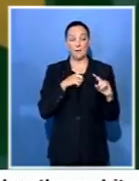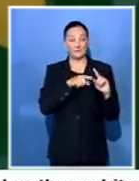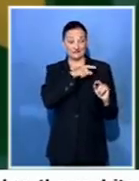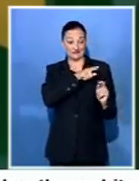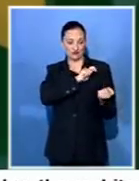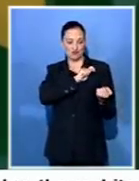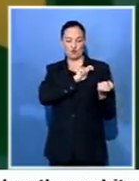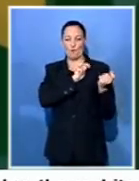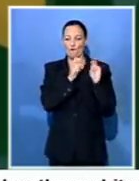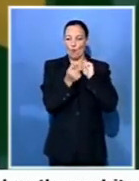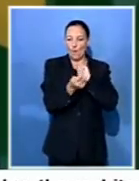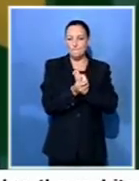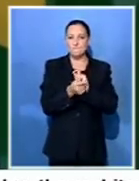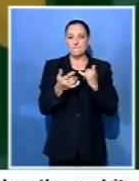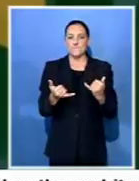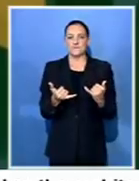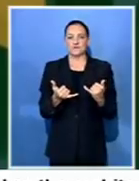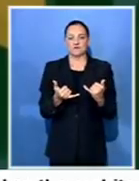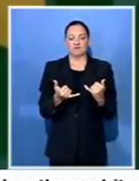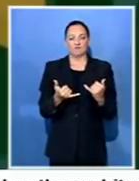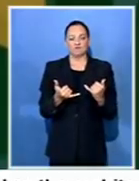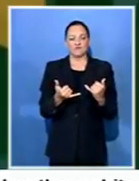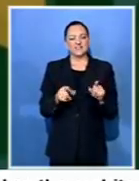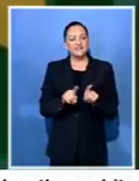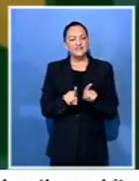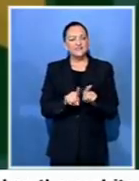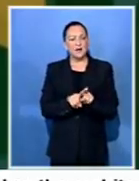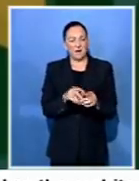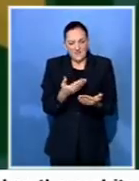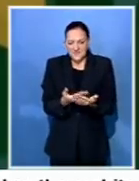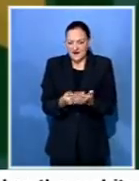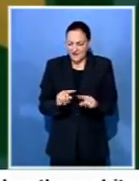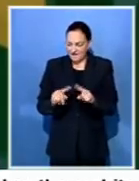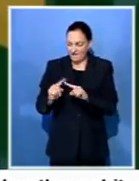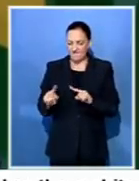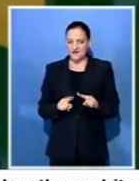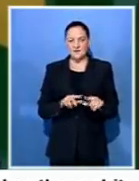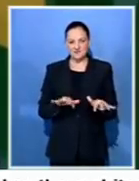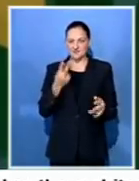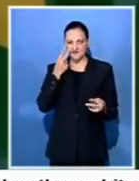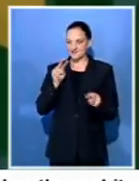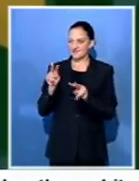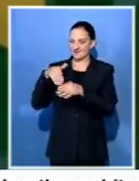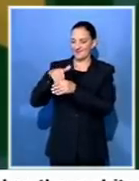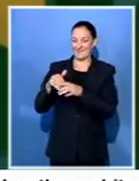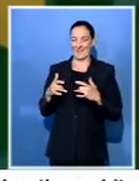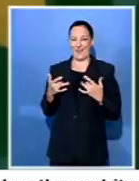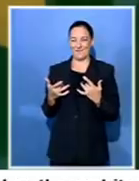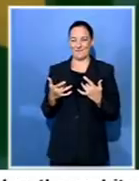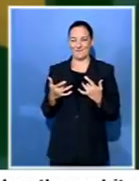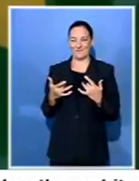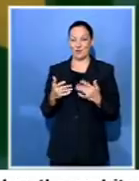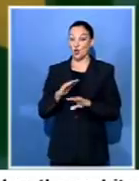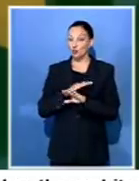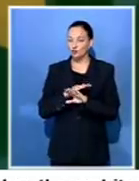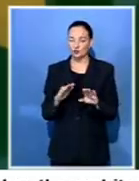transformed, efficient public service lay in the practical difference people see in their lives,